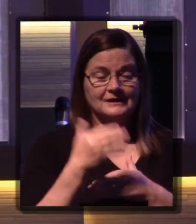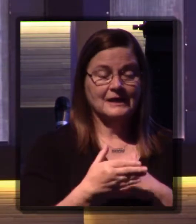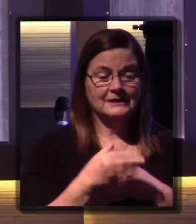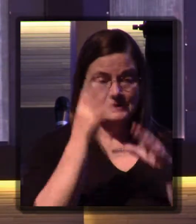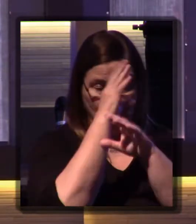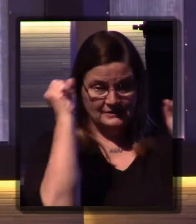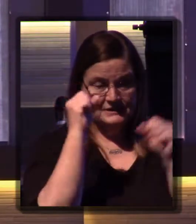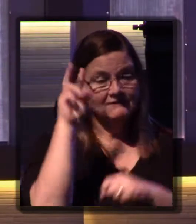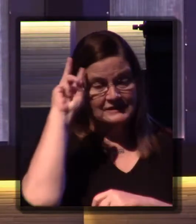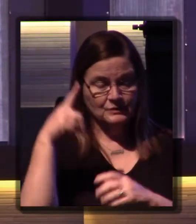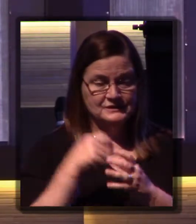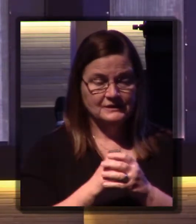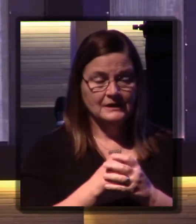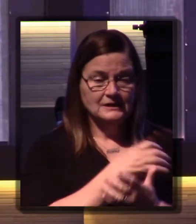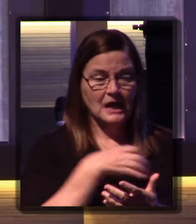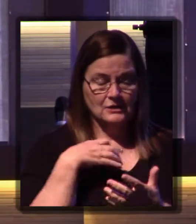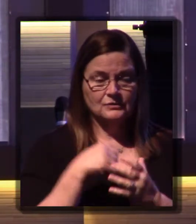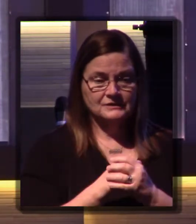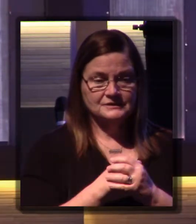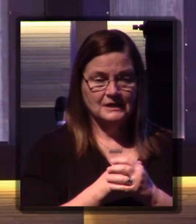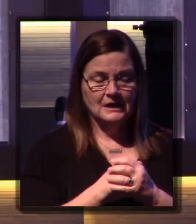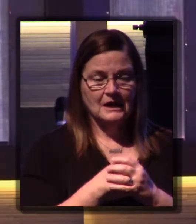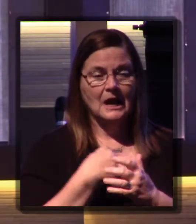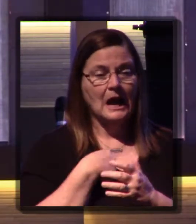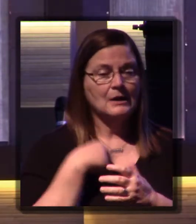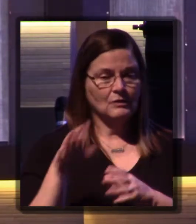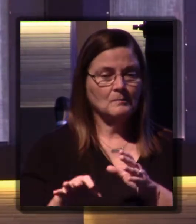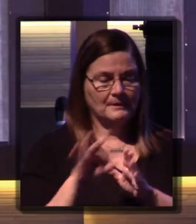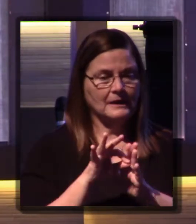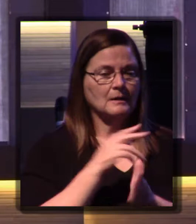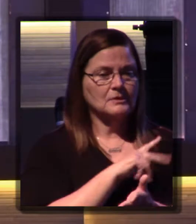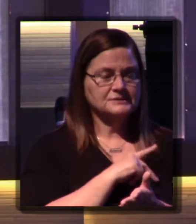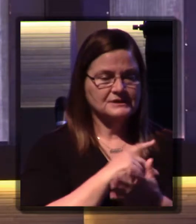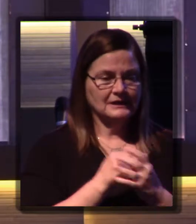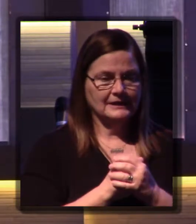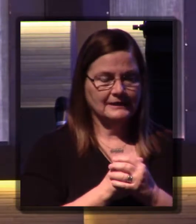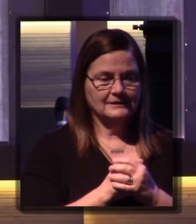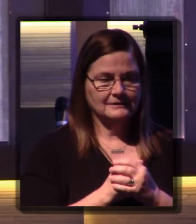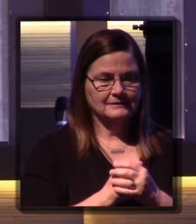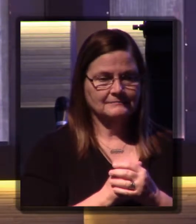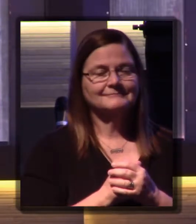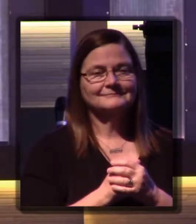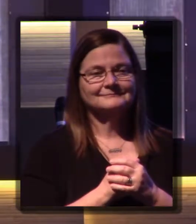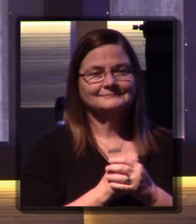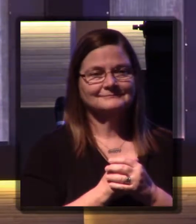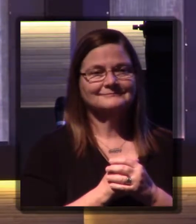president, vice president, and Congress of the United States are all going to be handpicked by me, righteous, just, godly men and women."